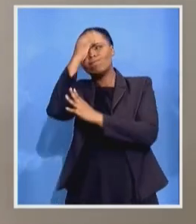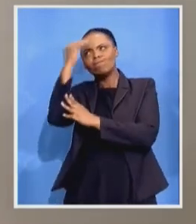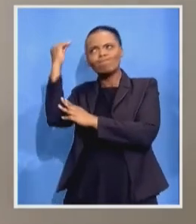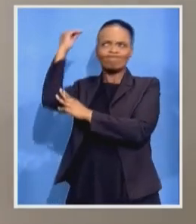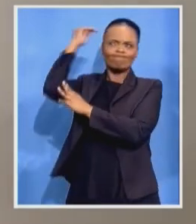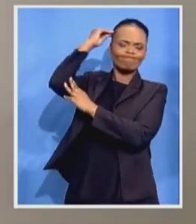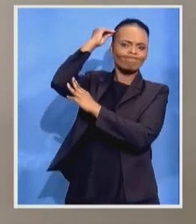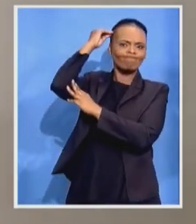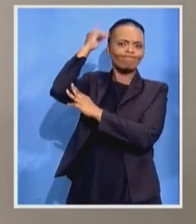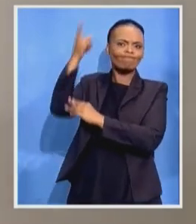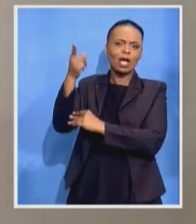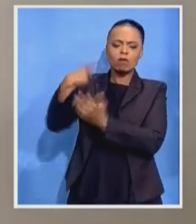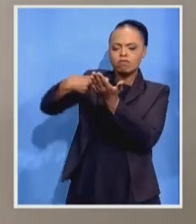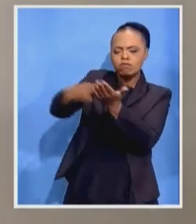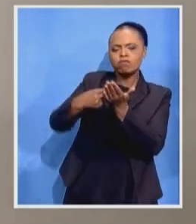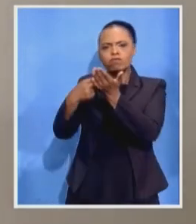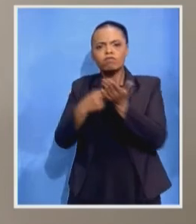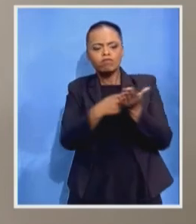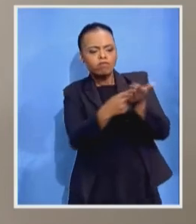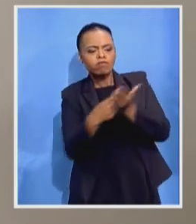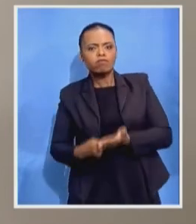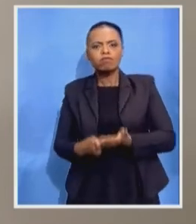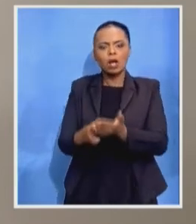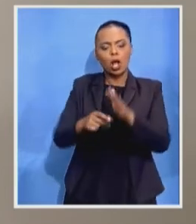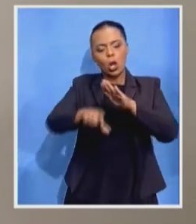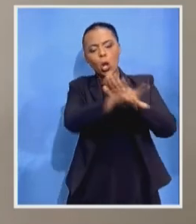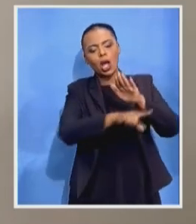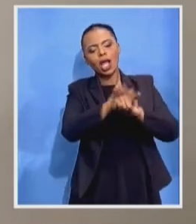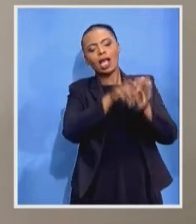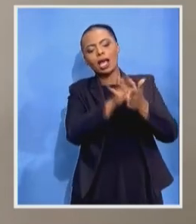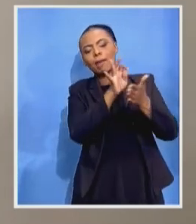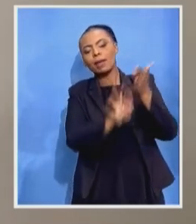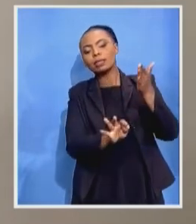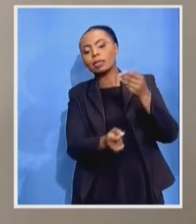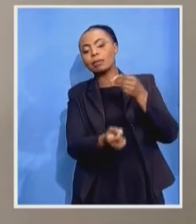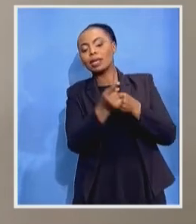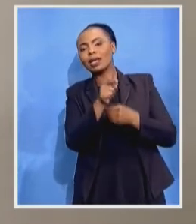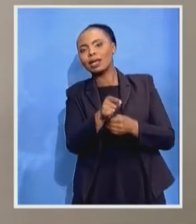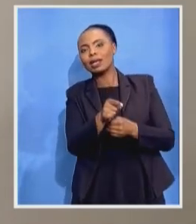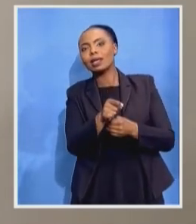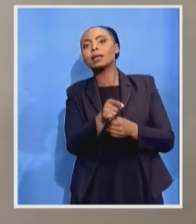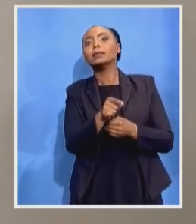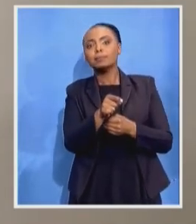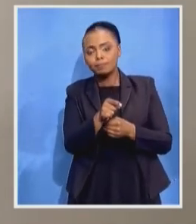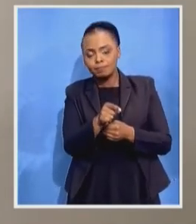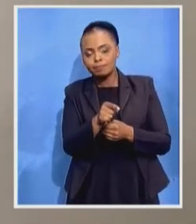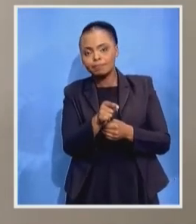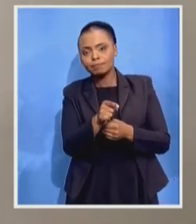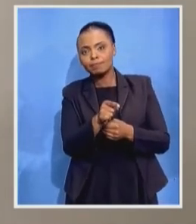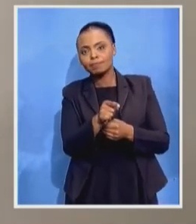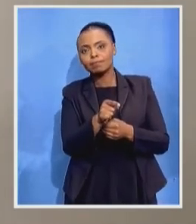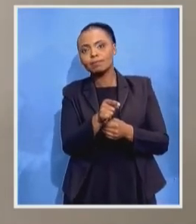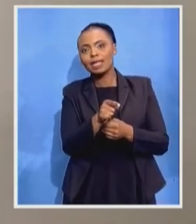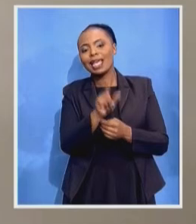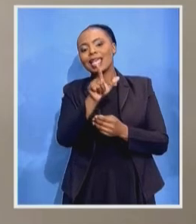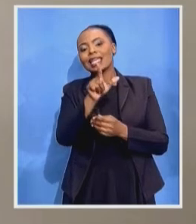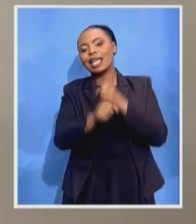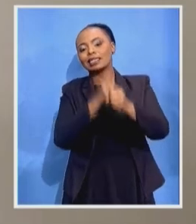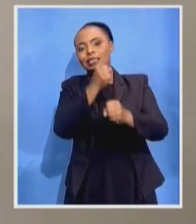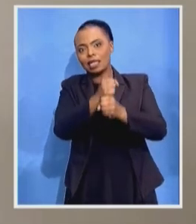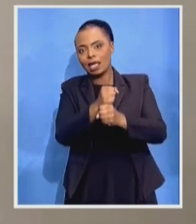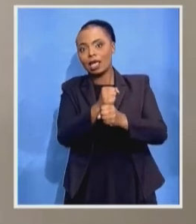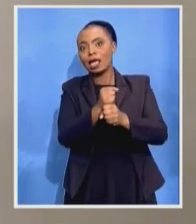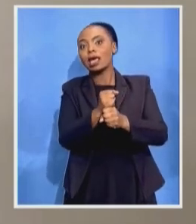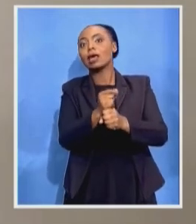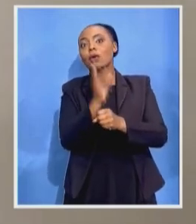local government elections taking place later next year. The Alliance Secretariat agreed